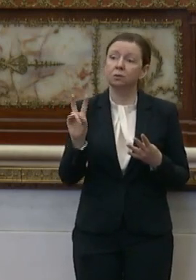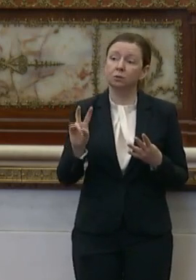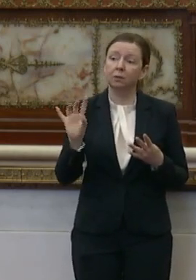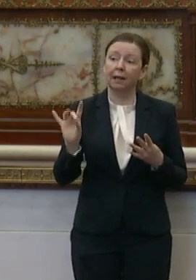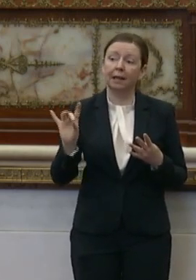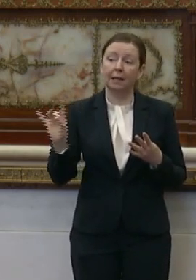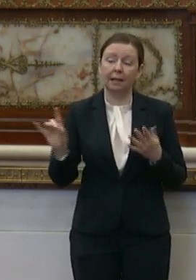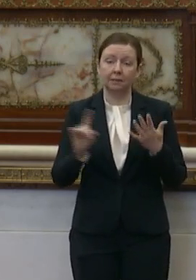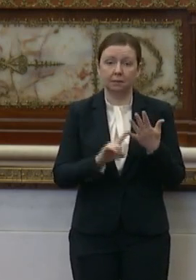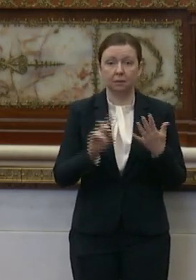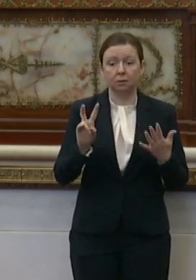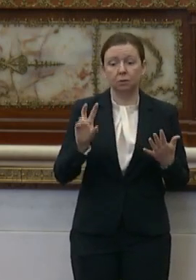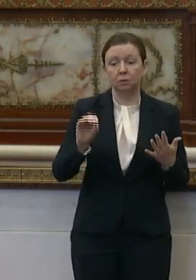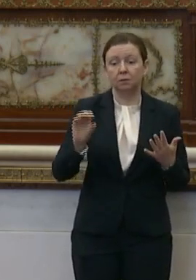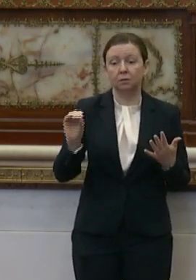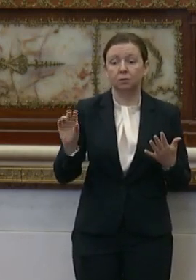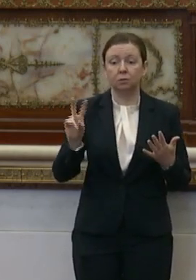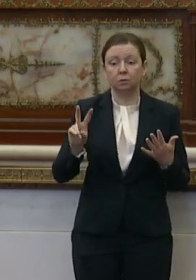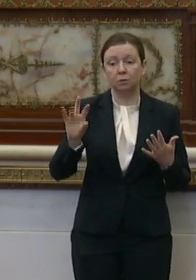200288,